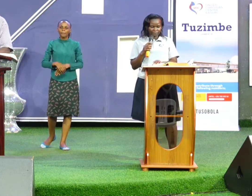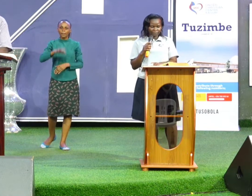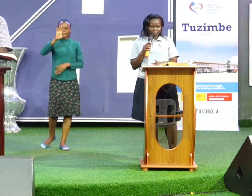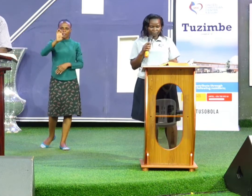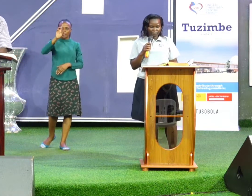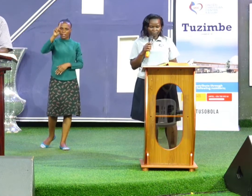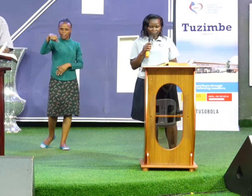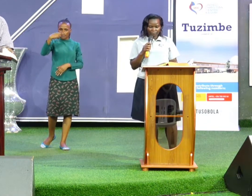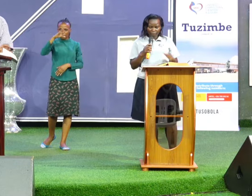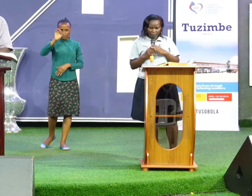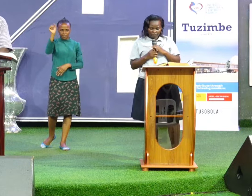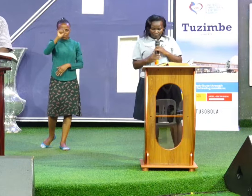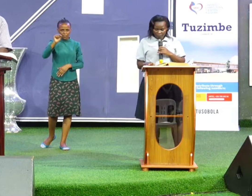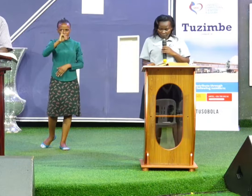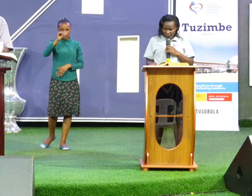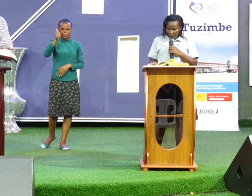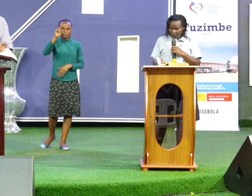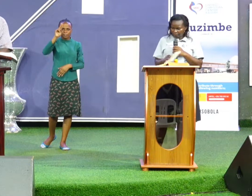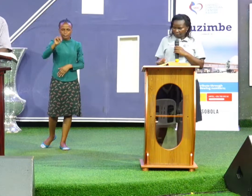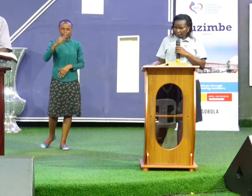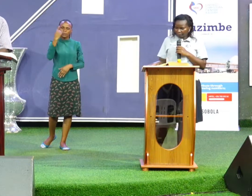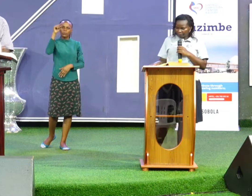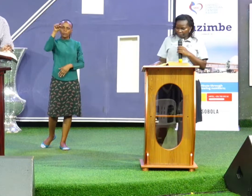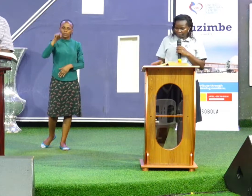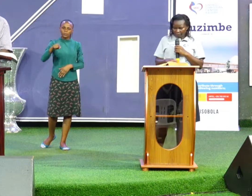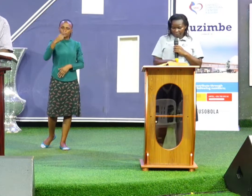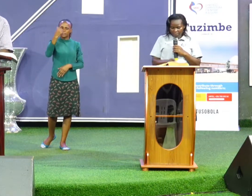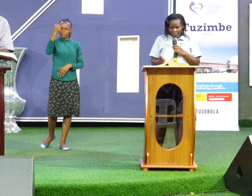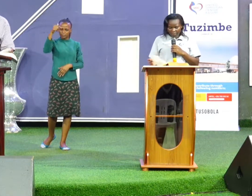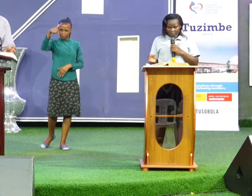Ephesians 1:17. It was a prayer Apostle Paul was praying.